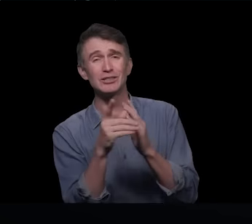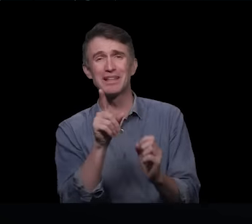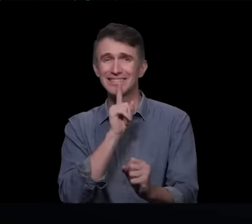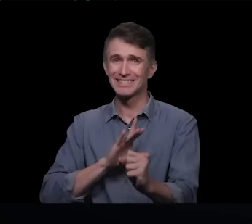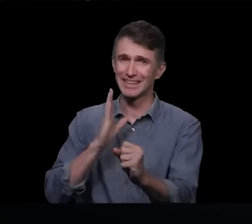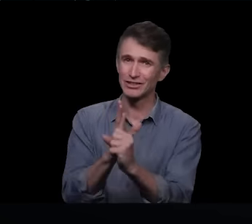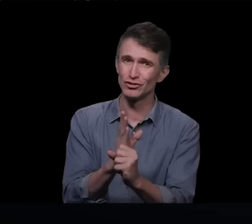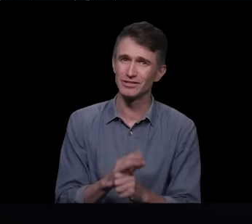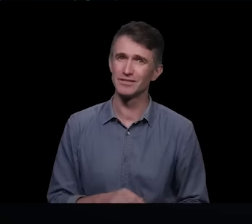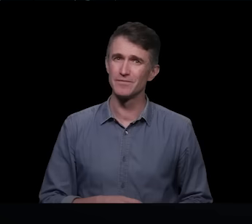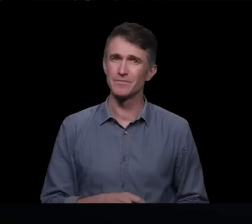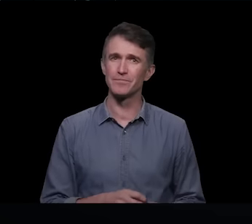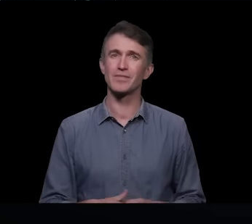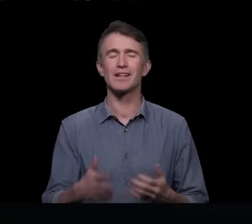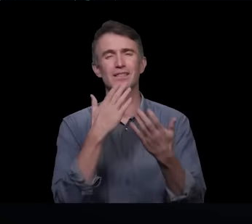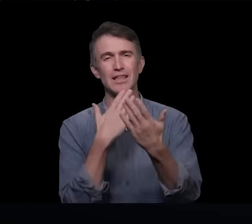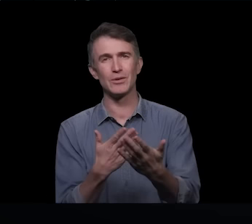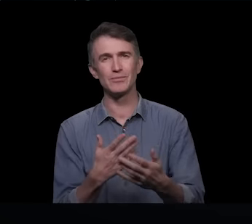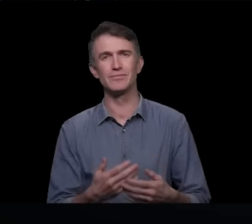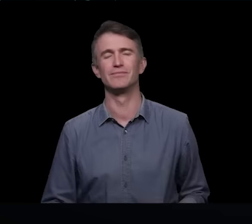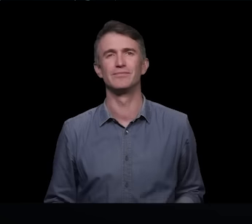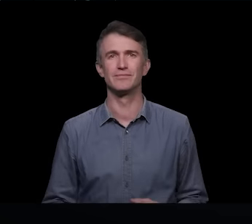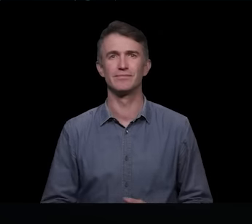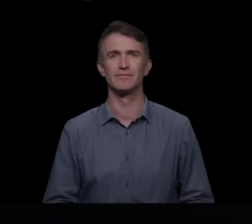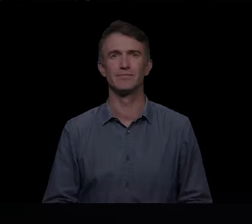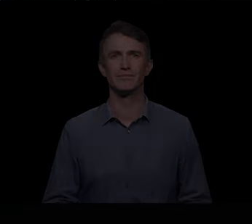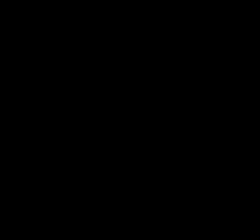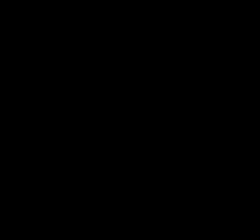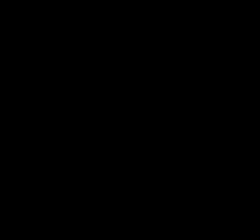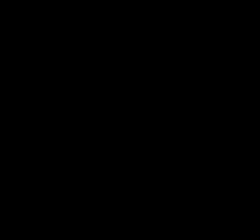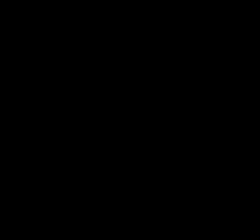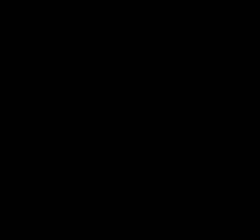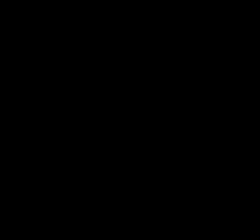advocacy, leadership, and dedication. Thank you.